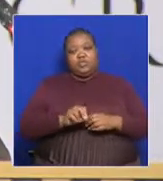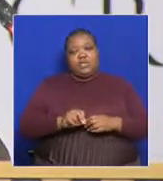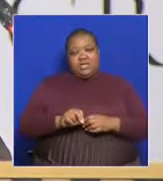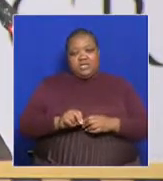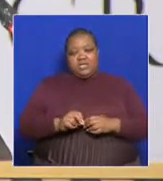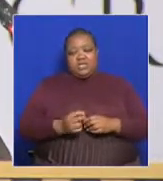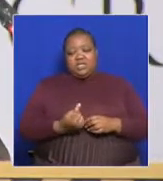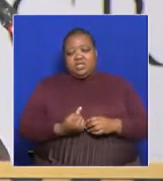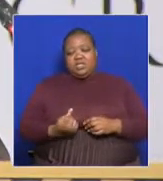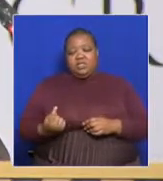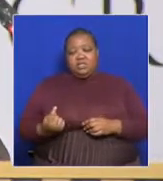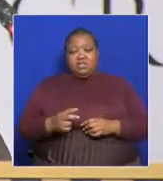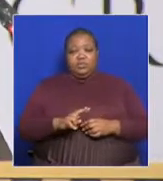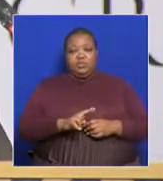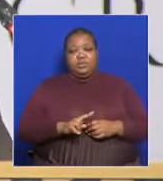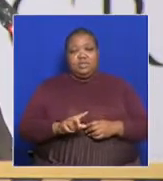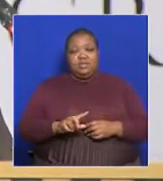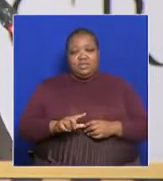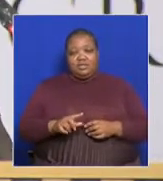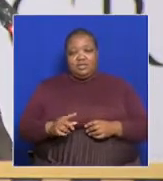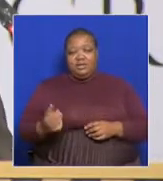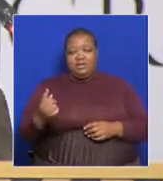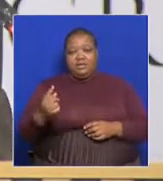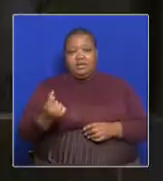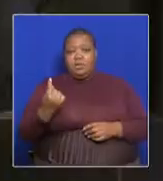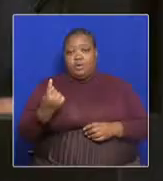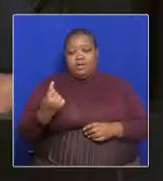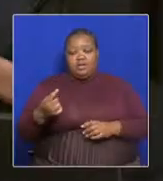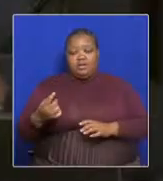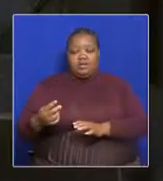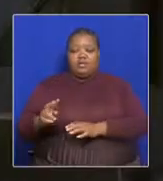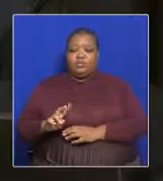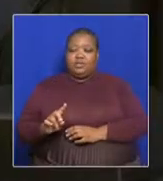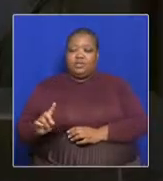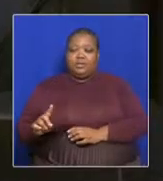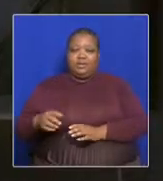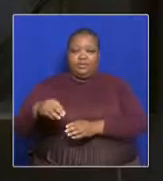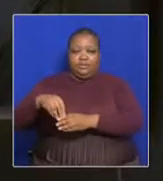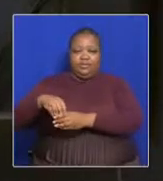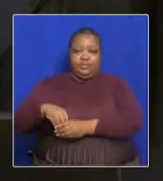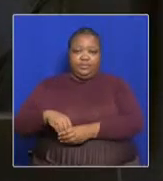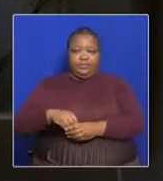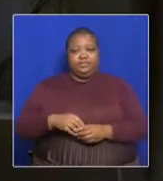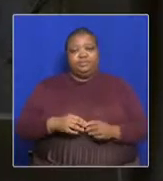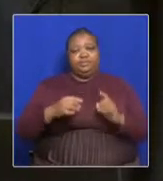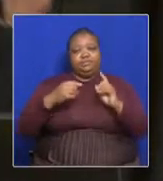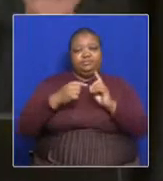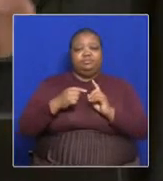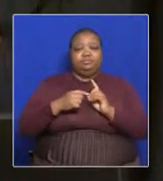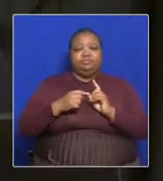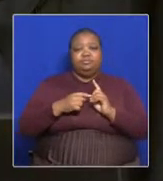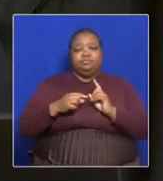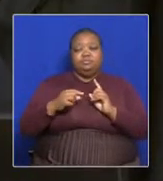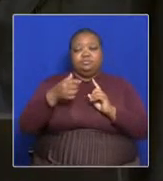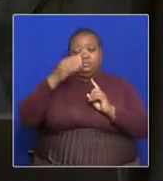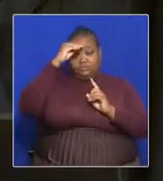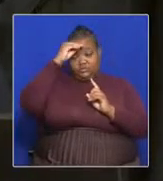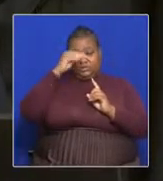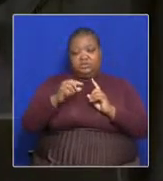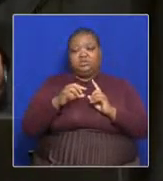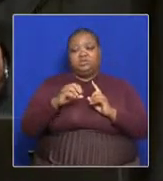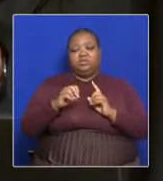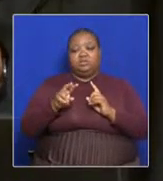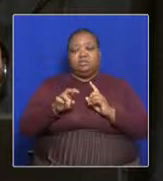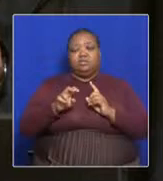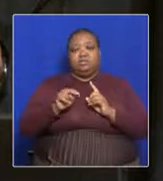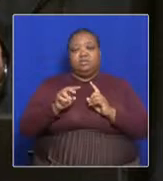21. I can say that with confidence. You see, I think his warrant officer, Govender, says we arrived, we took the bags off the vehicle, and